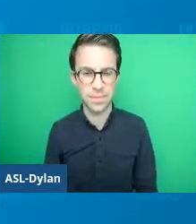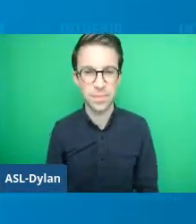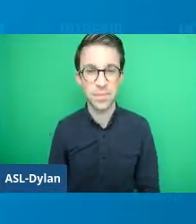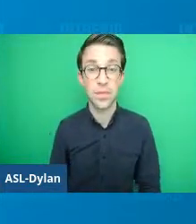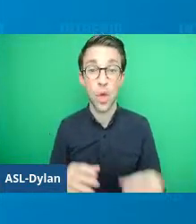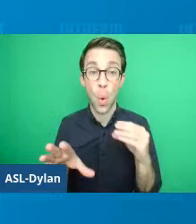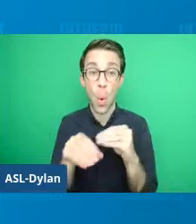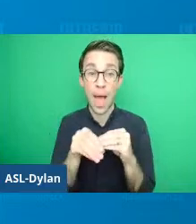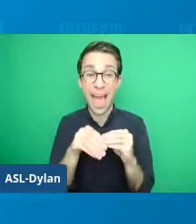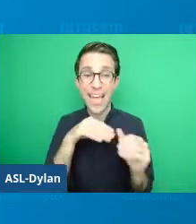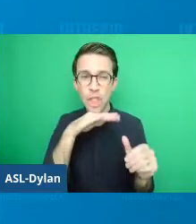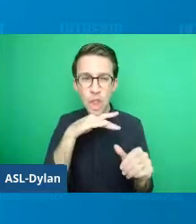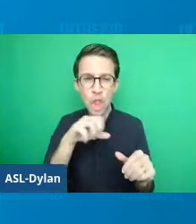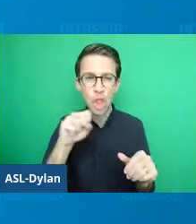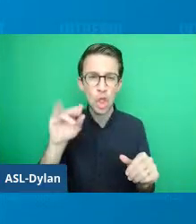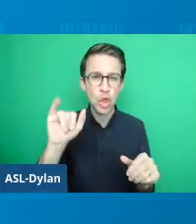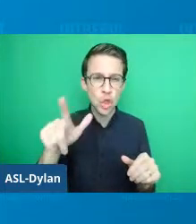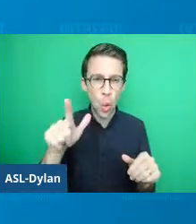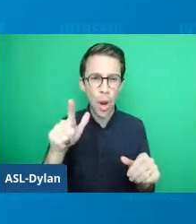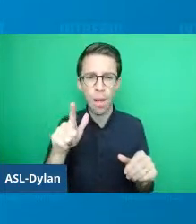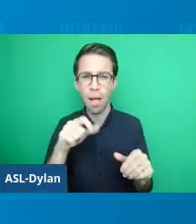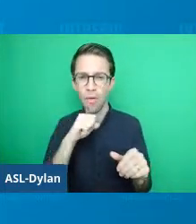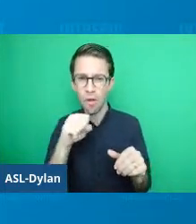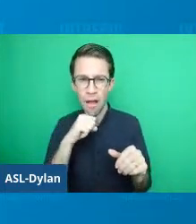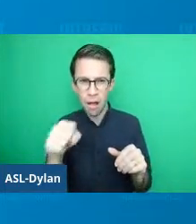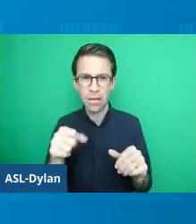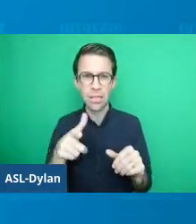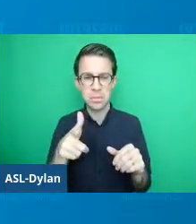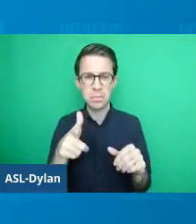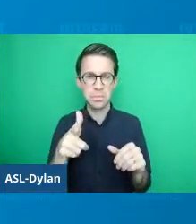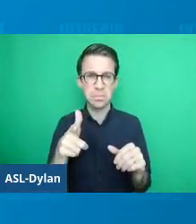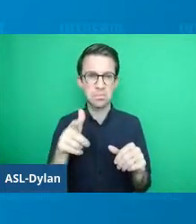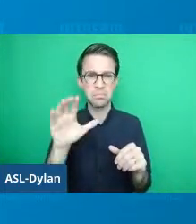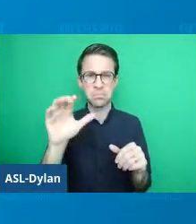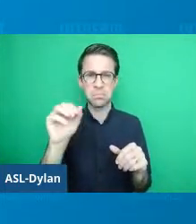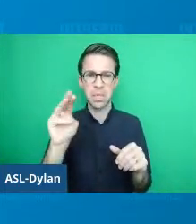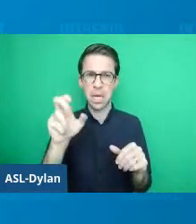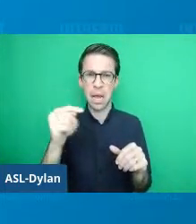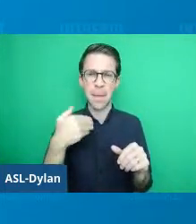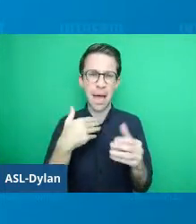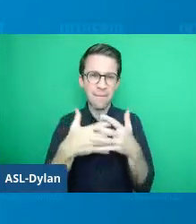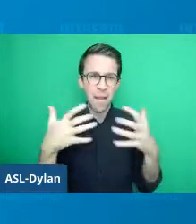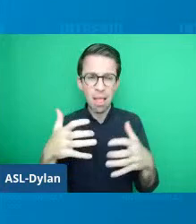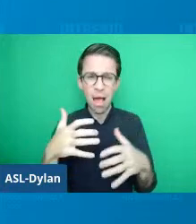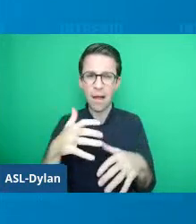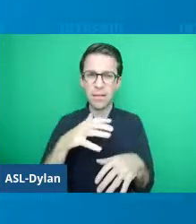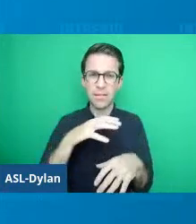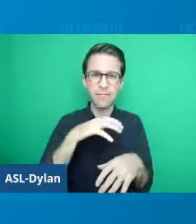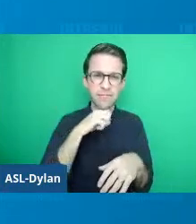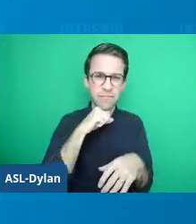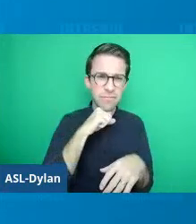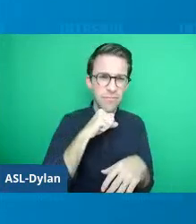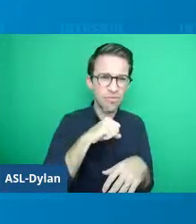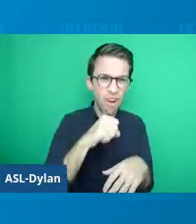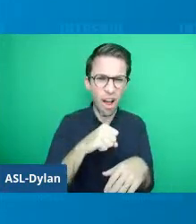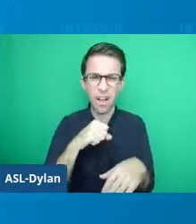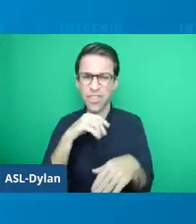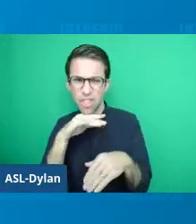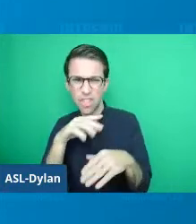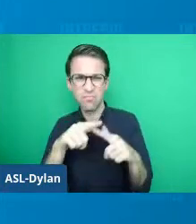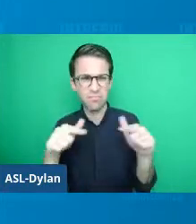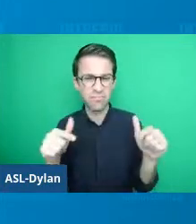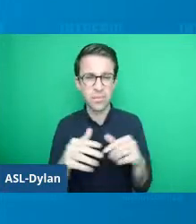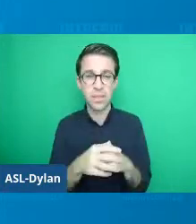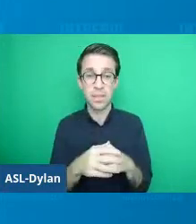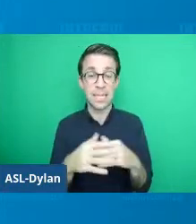dirt and soil and rocky material. Comets have a good amount of dust and rock within them besides the ice. Now it's time to